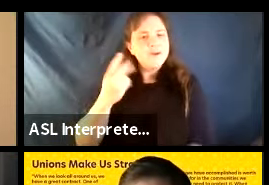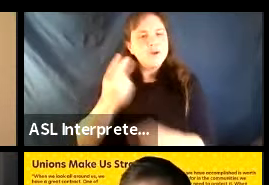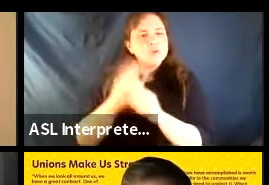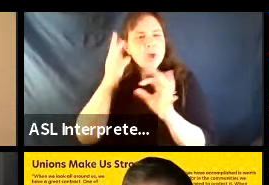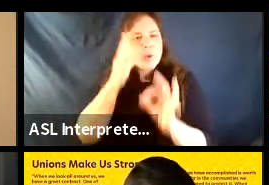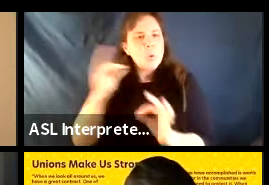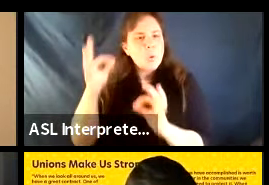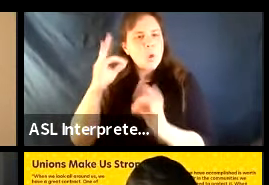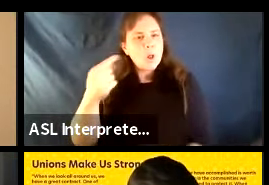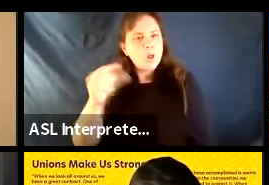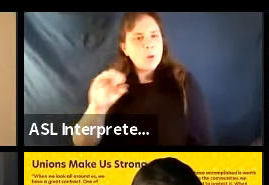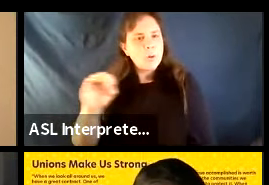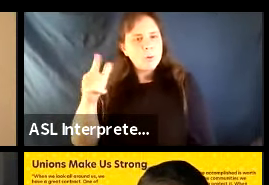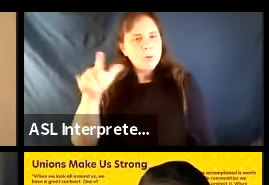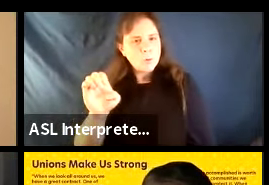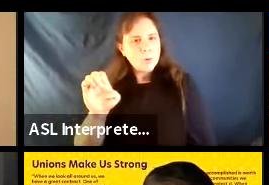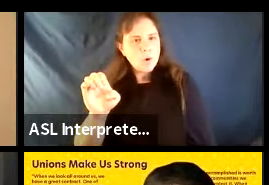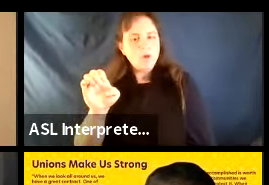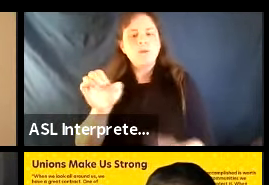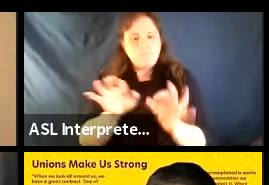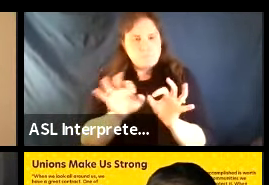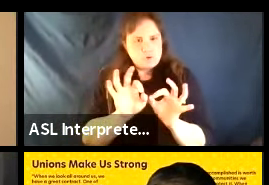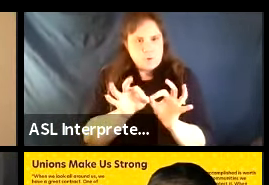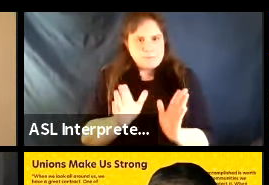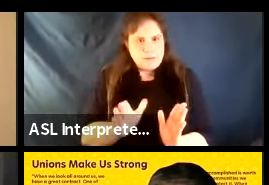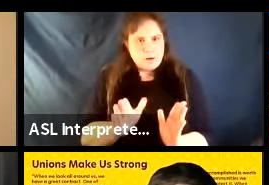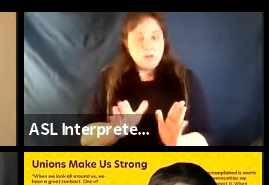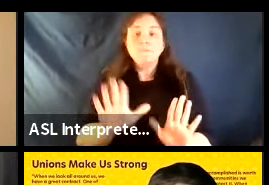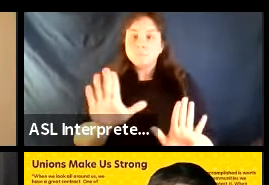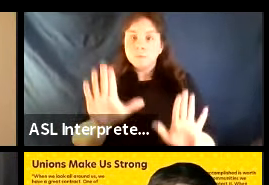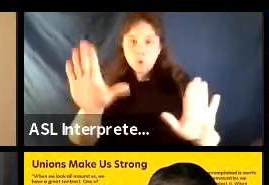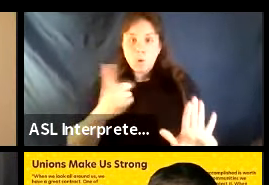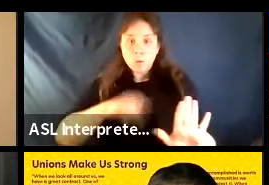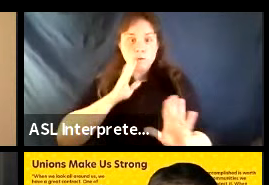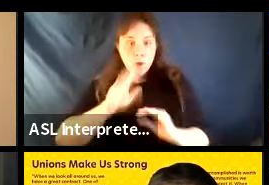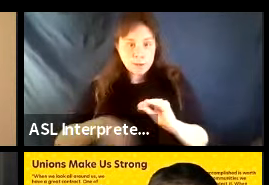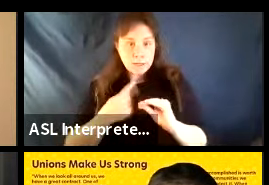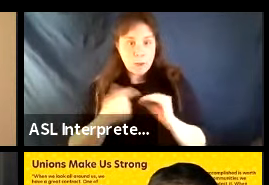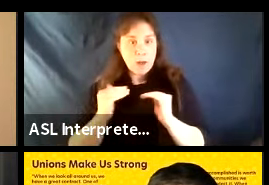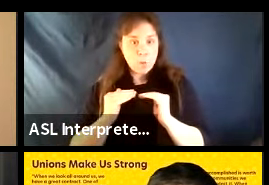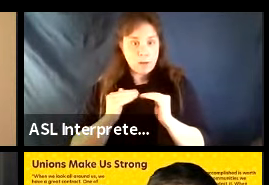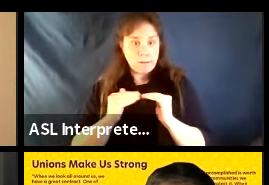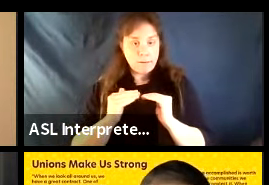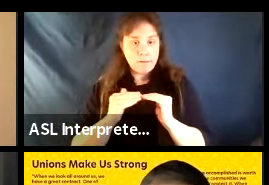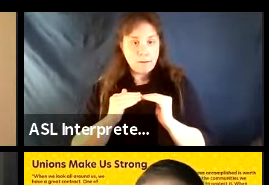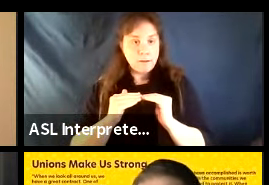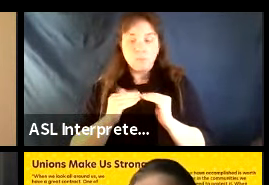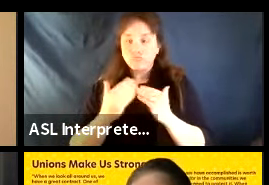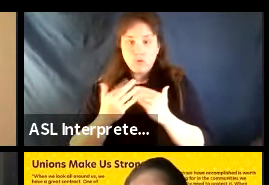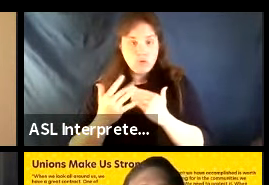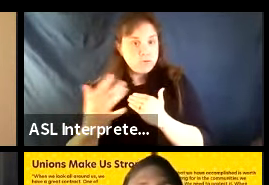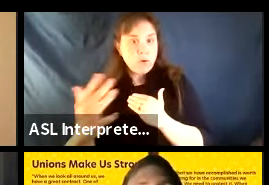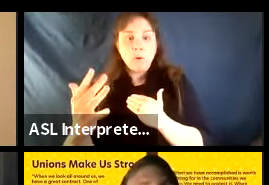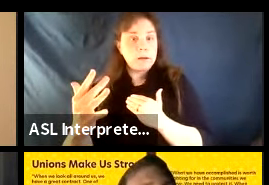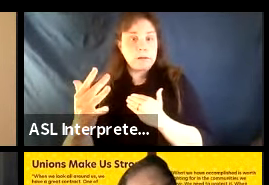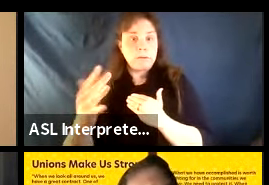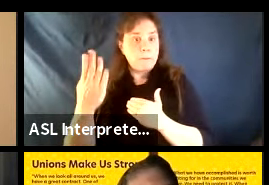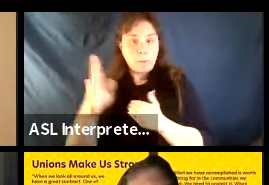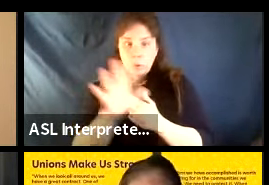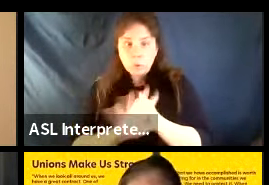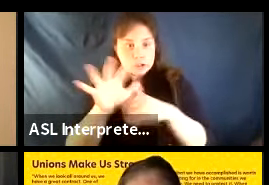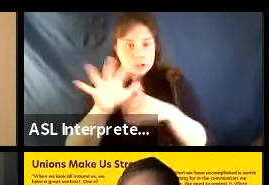it's great that we're talking about equity in the third-party administrator system, moving forward, what that looks like, but we have people who we've